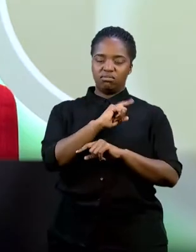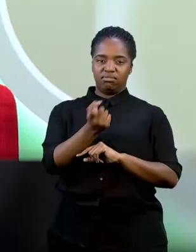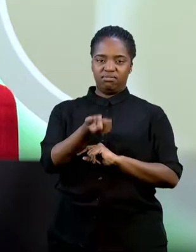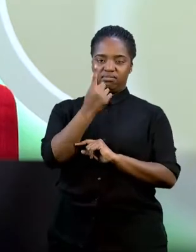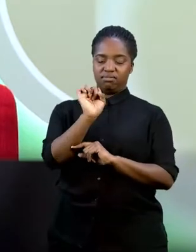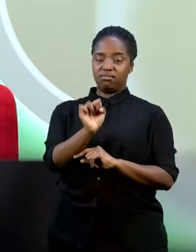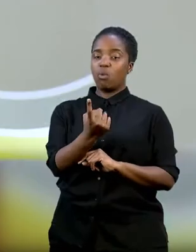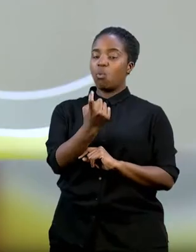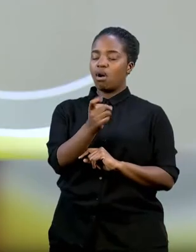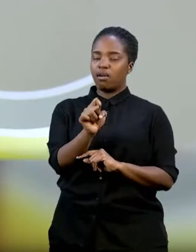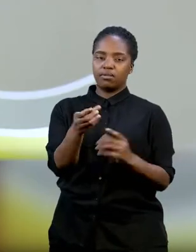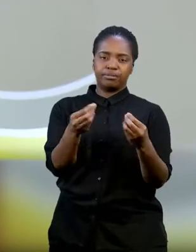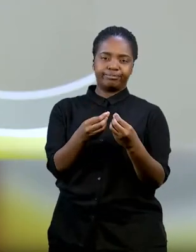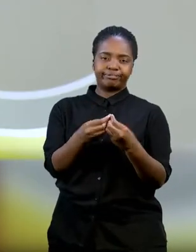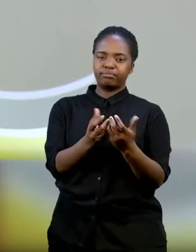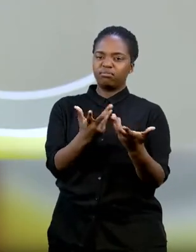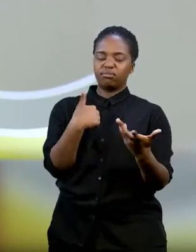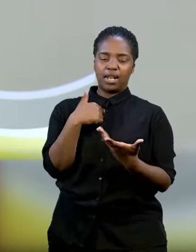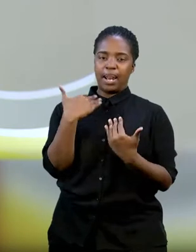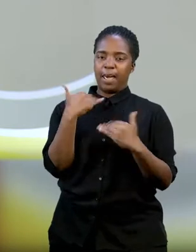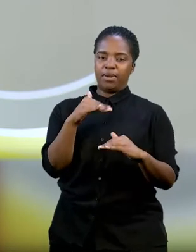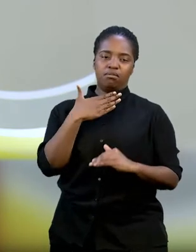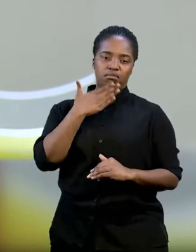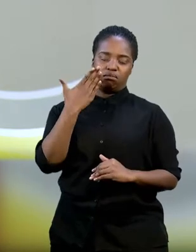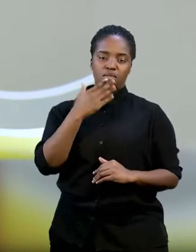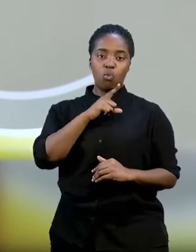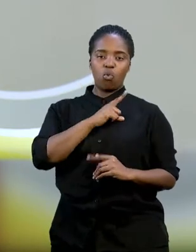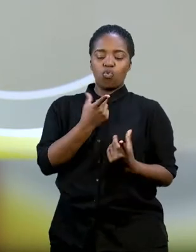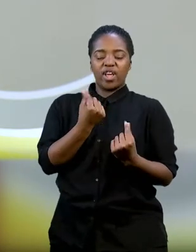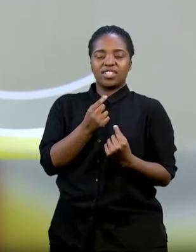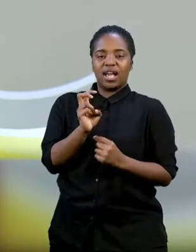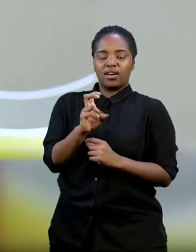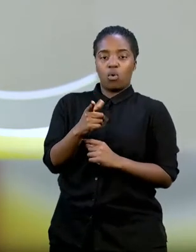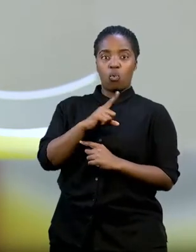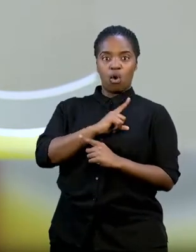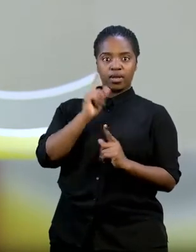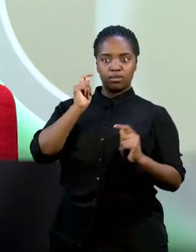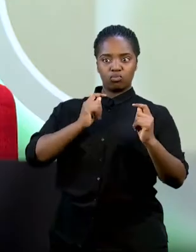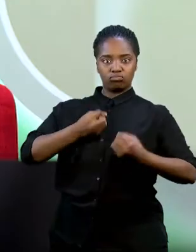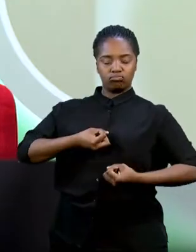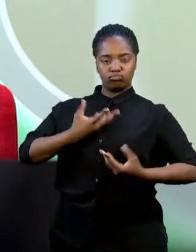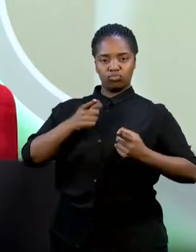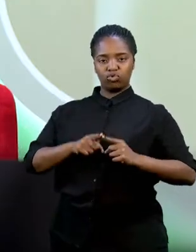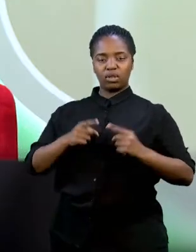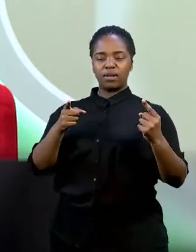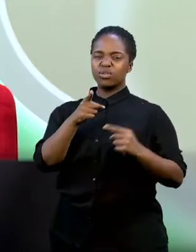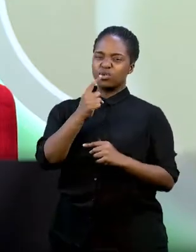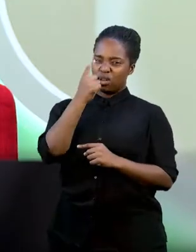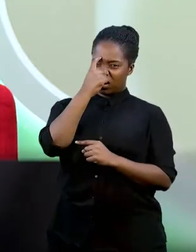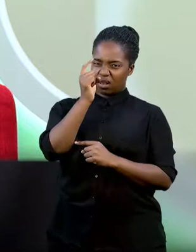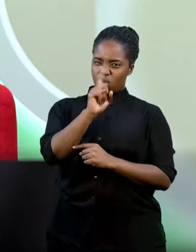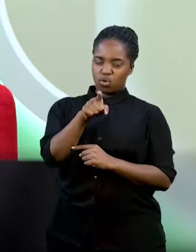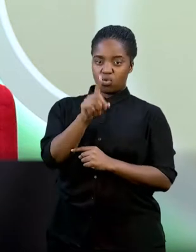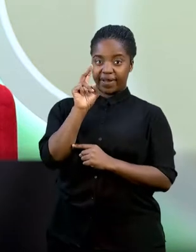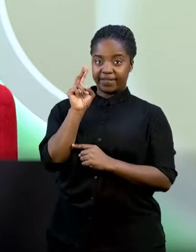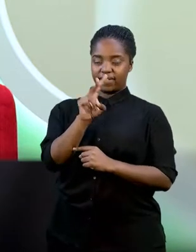ways. And I think that is one of the things Toloring should not be limited molefatseng or weyeta juang, because the expression is different. What do you think,